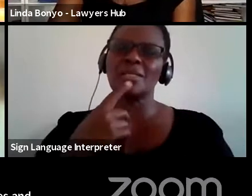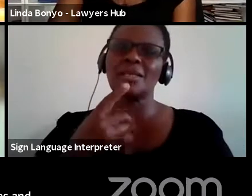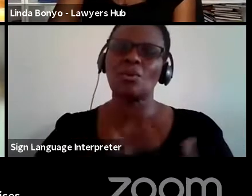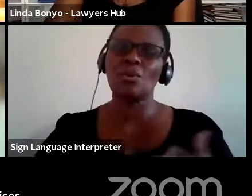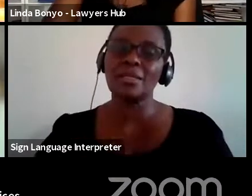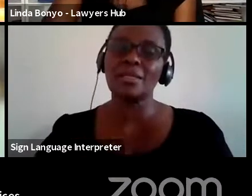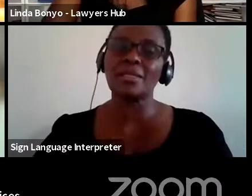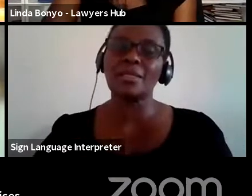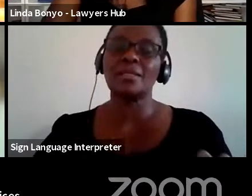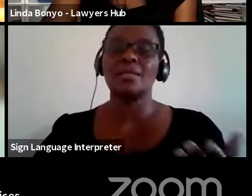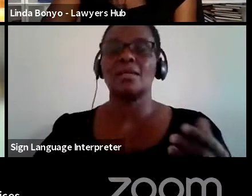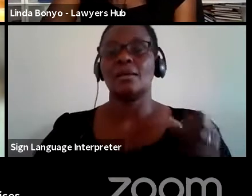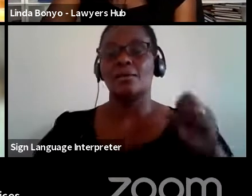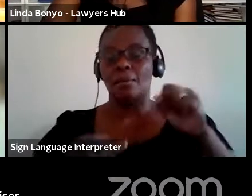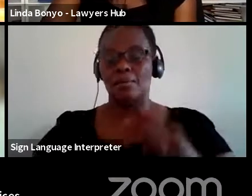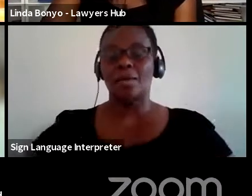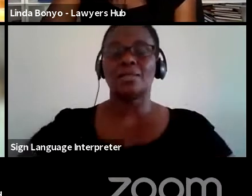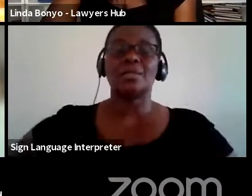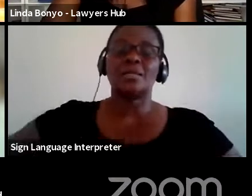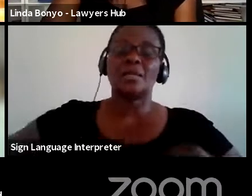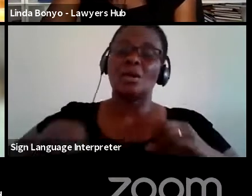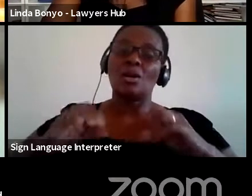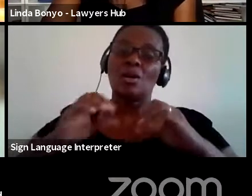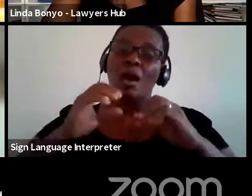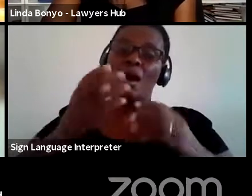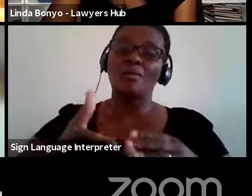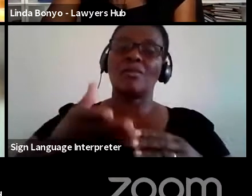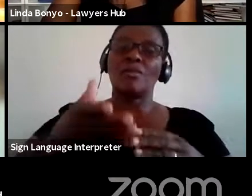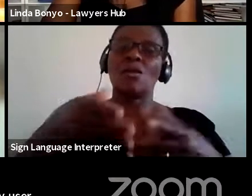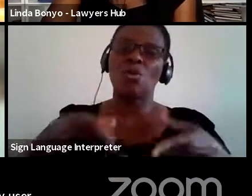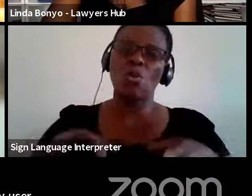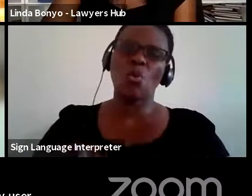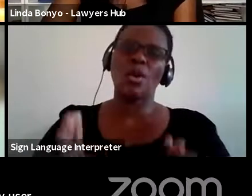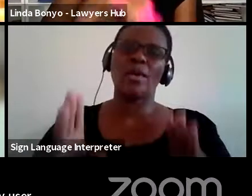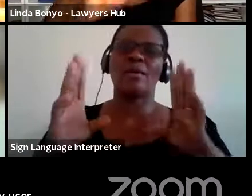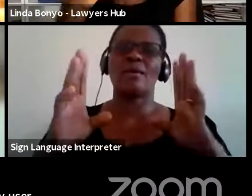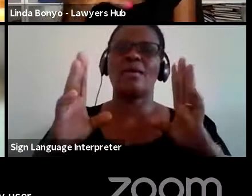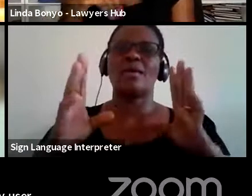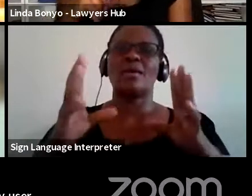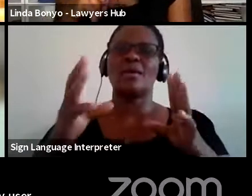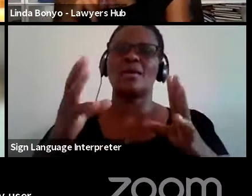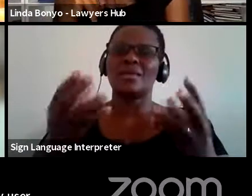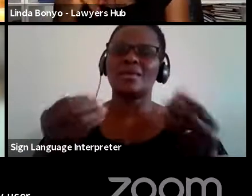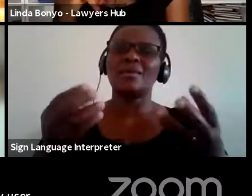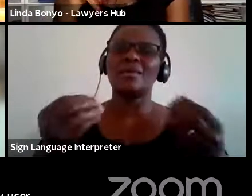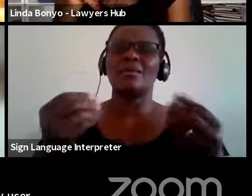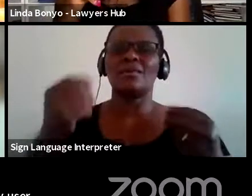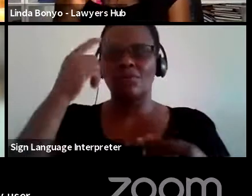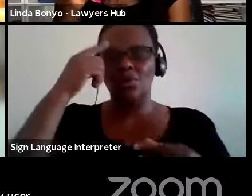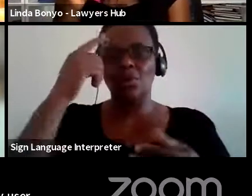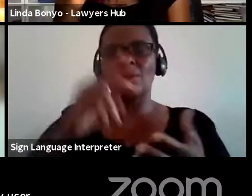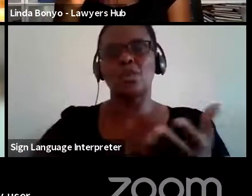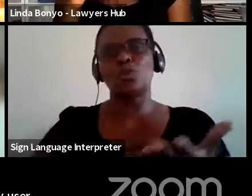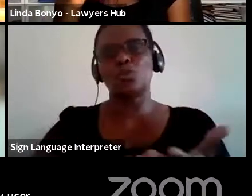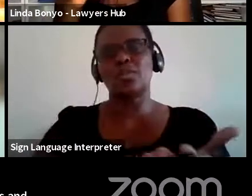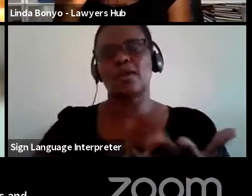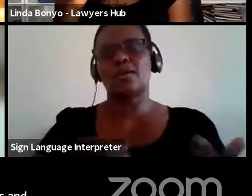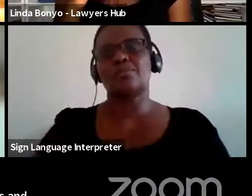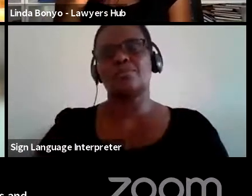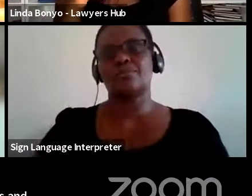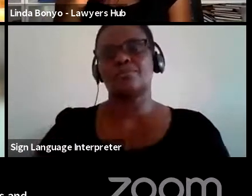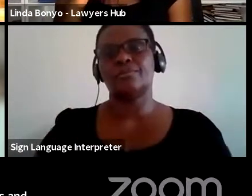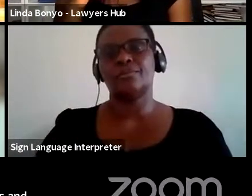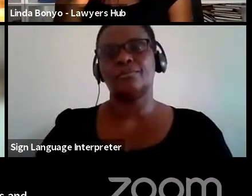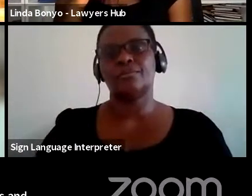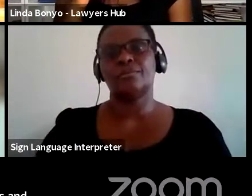in a manner that is understandable to the ordinary user, taking into account different languages, contexts, and time zones. In addition, the user should be